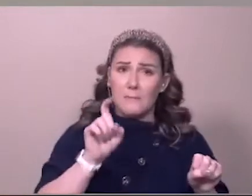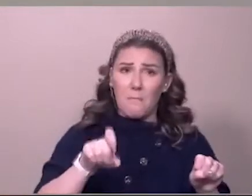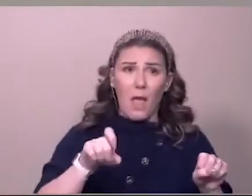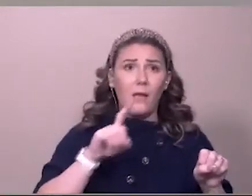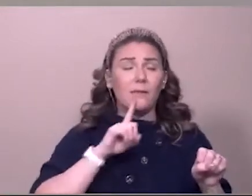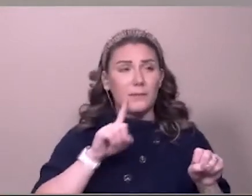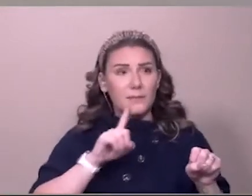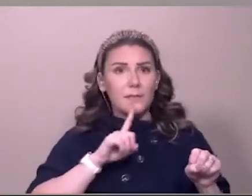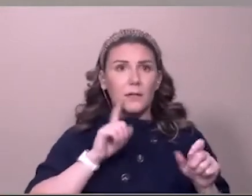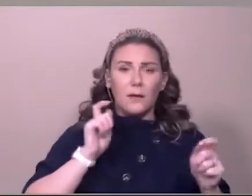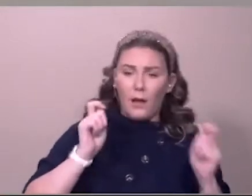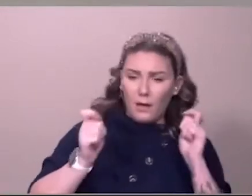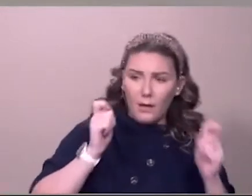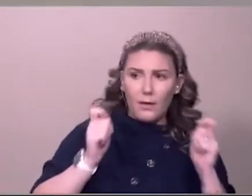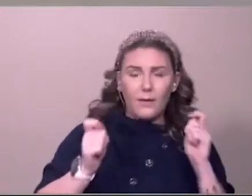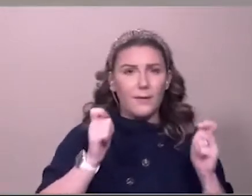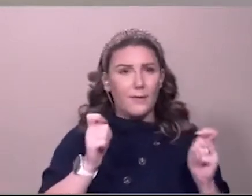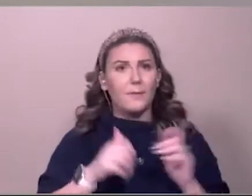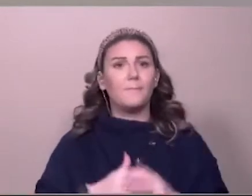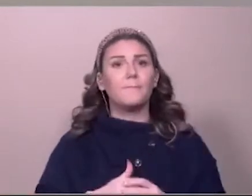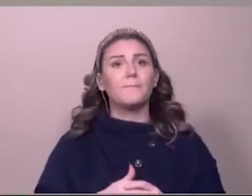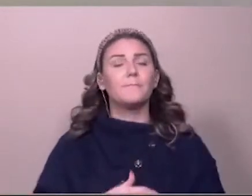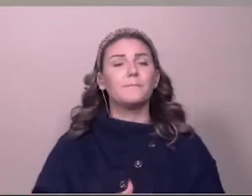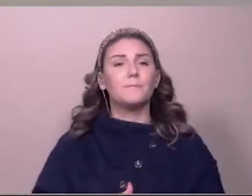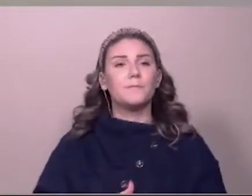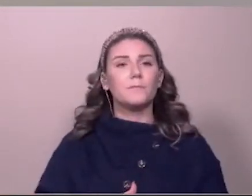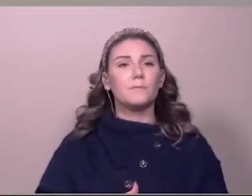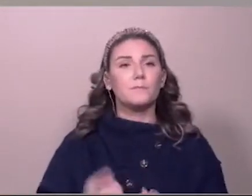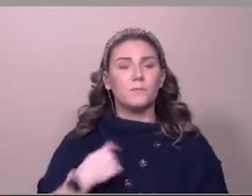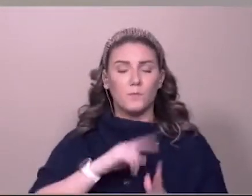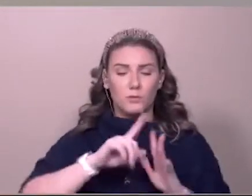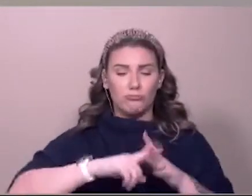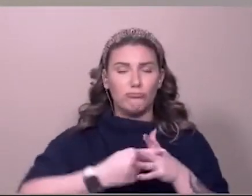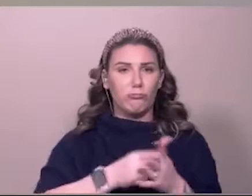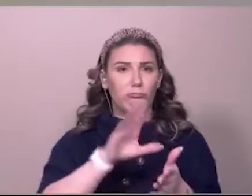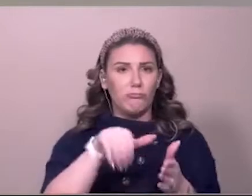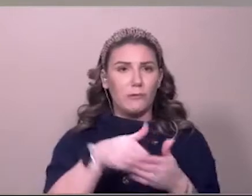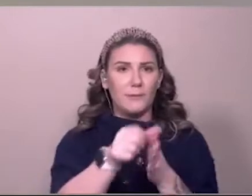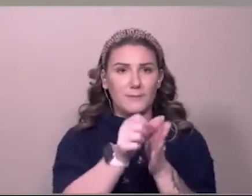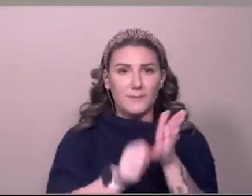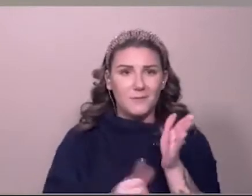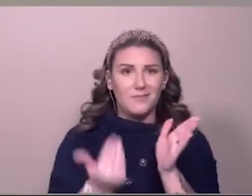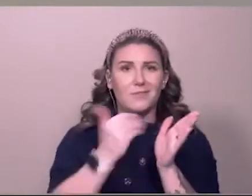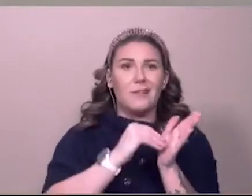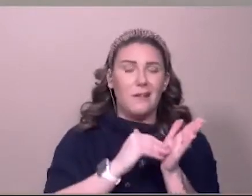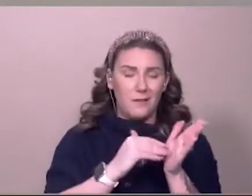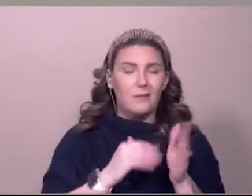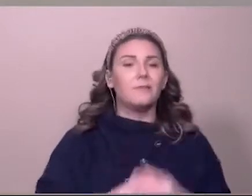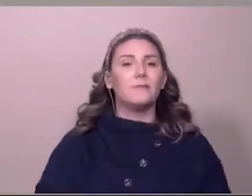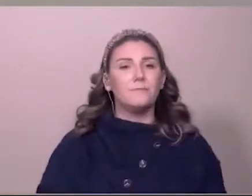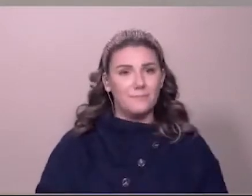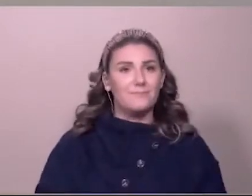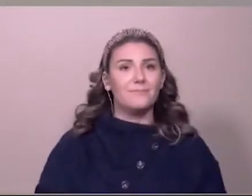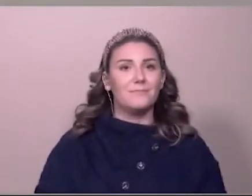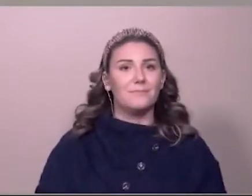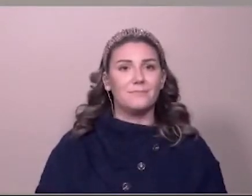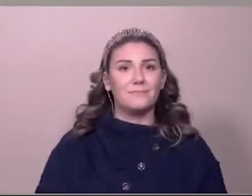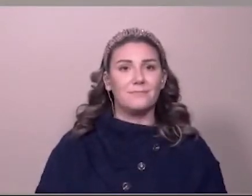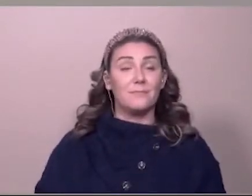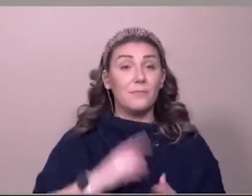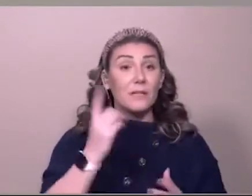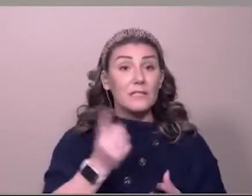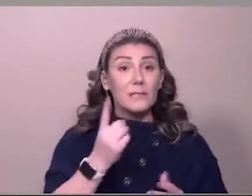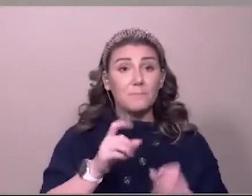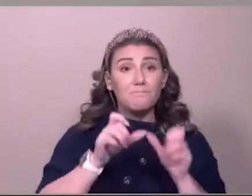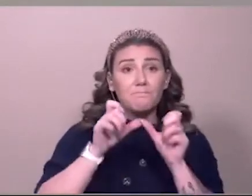accordingly. We have restarted all procedures as well. And so it is something that